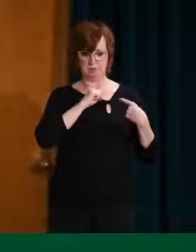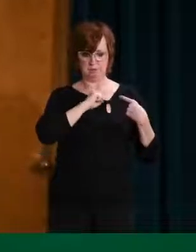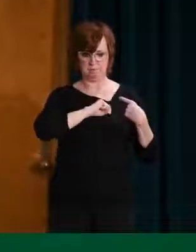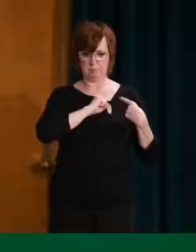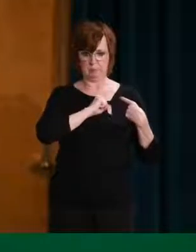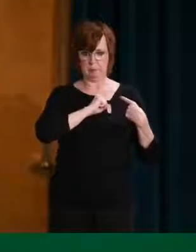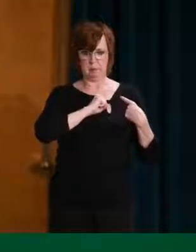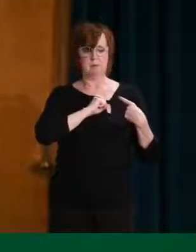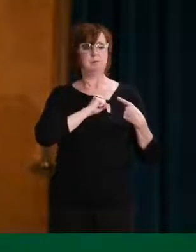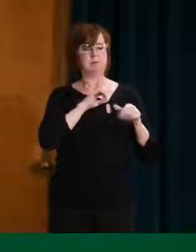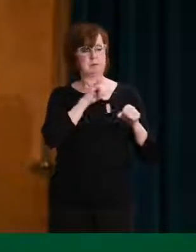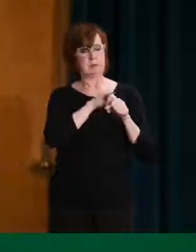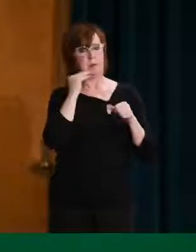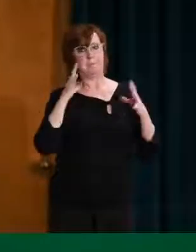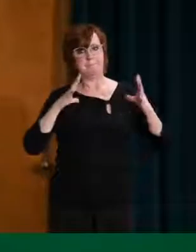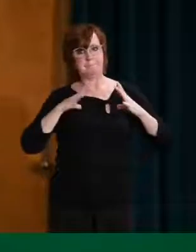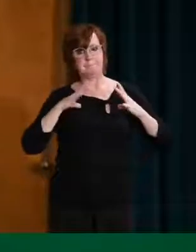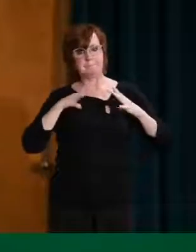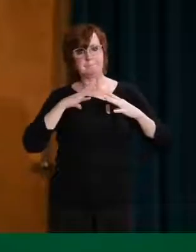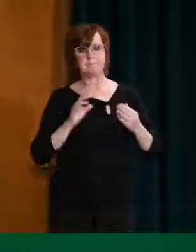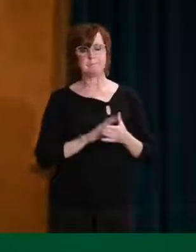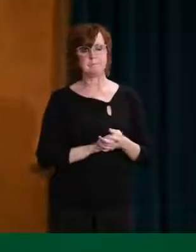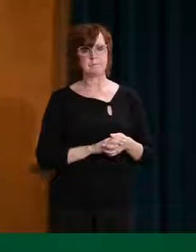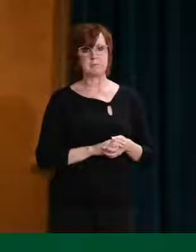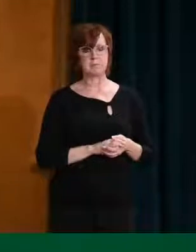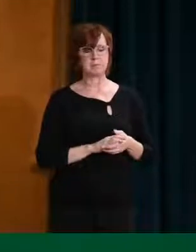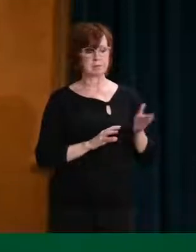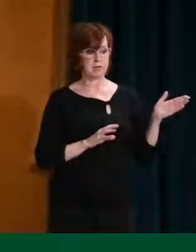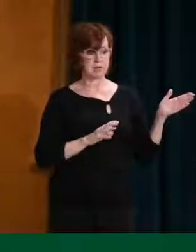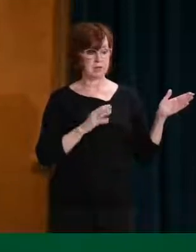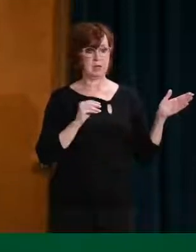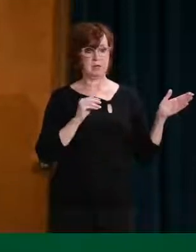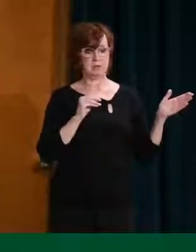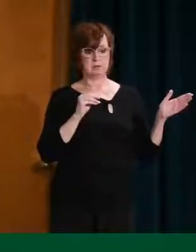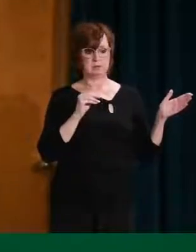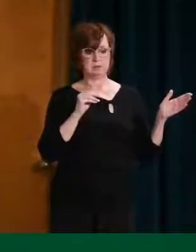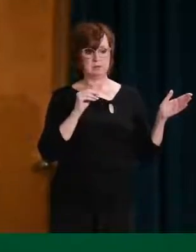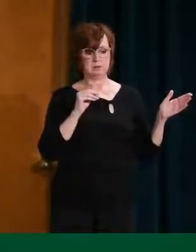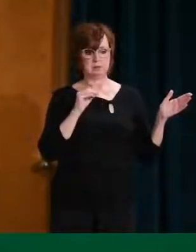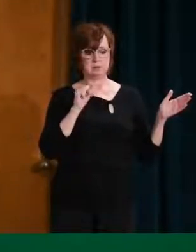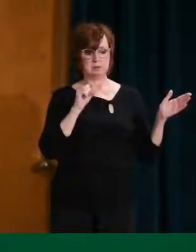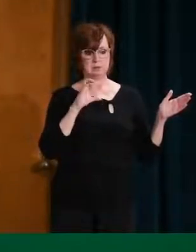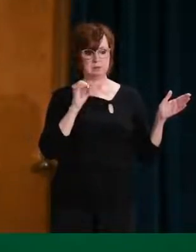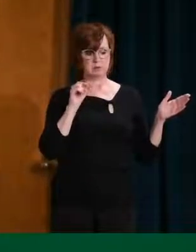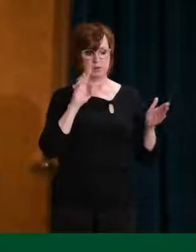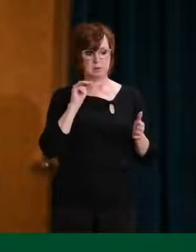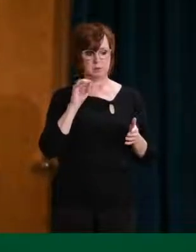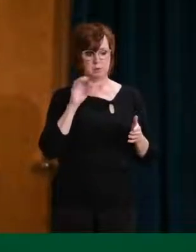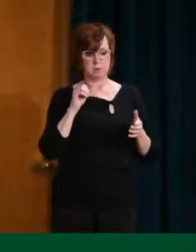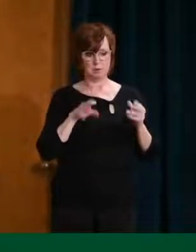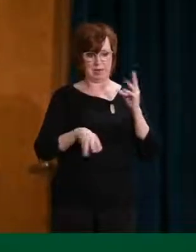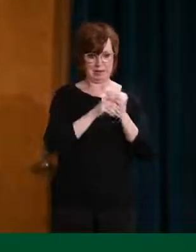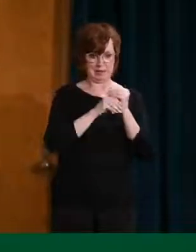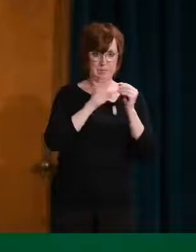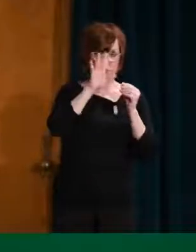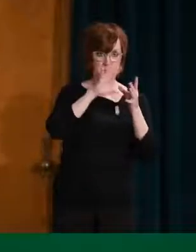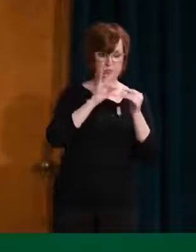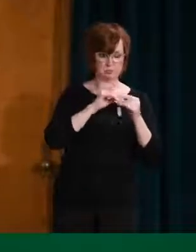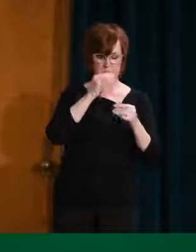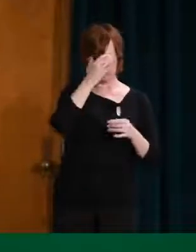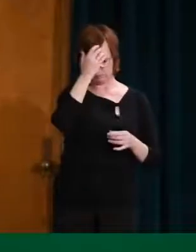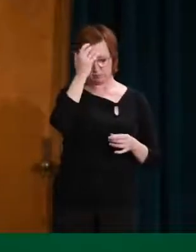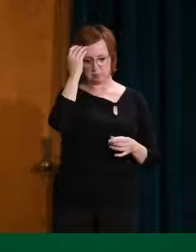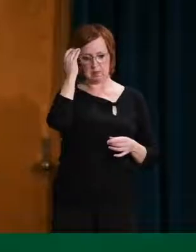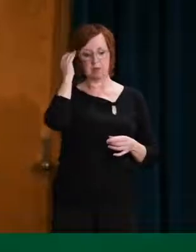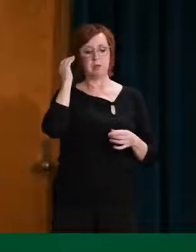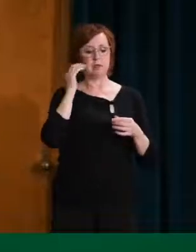course, testing and contact tracing are also important. And Lisa, I would just add to that. There are over 11,000 tests now conducted in Saskatchewan, the